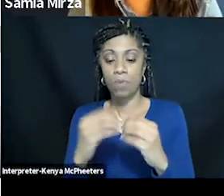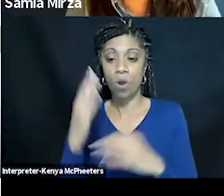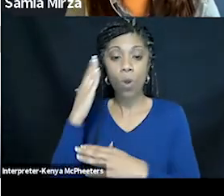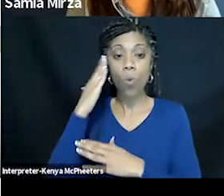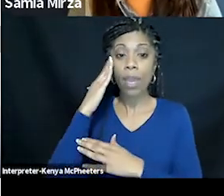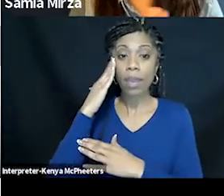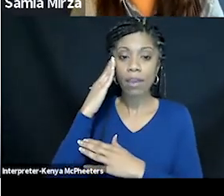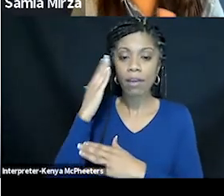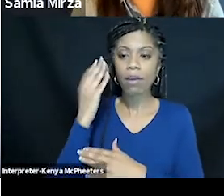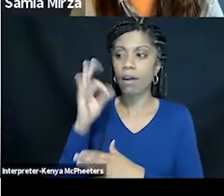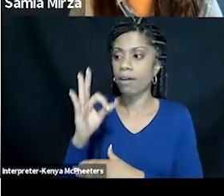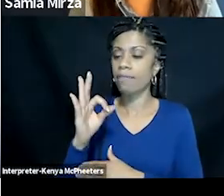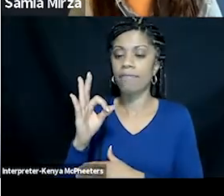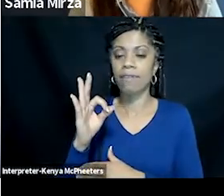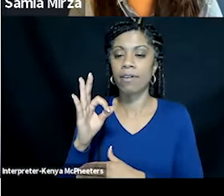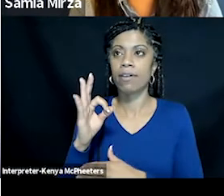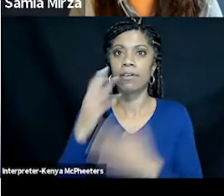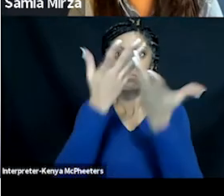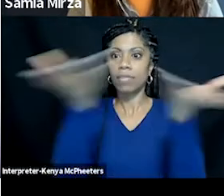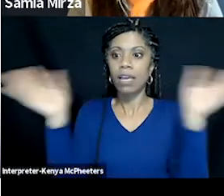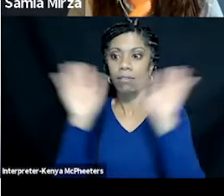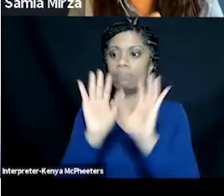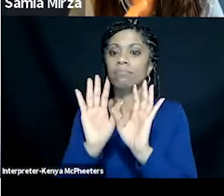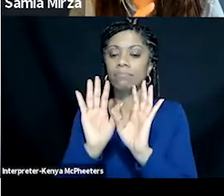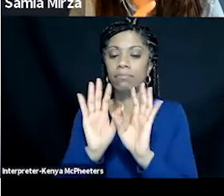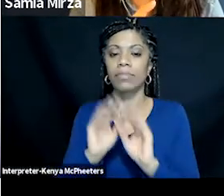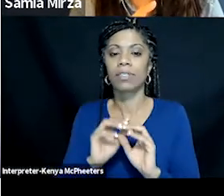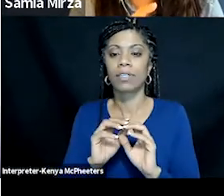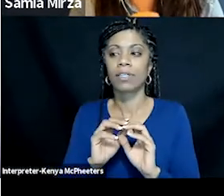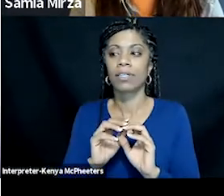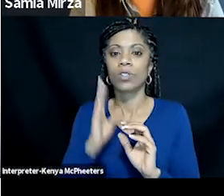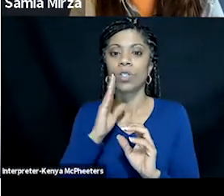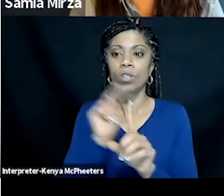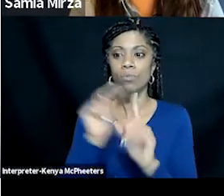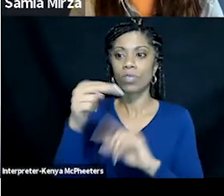your organization or the views of your organization, but it's also a